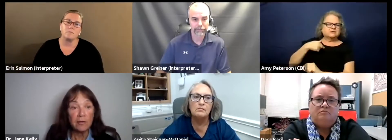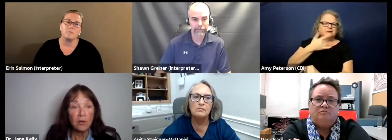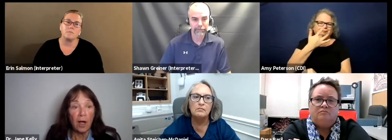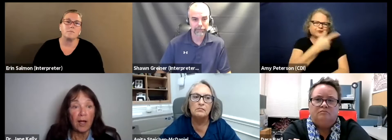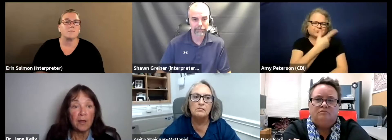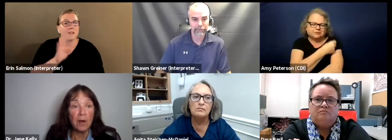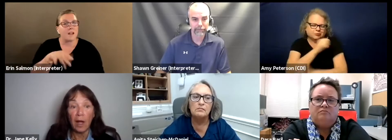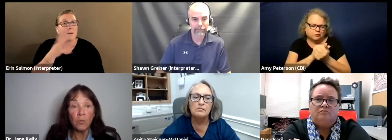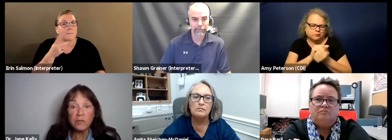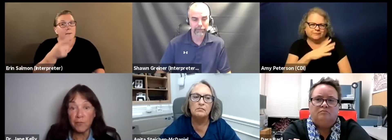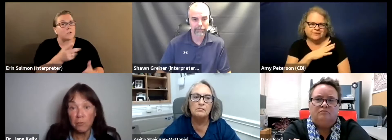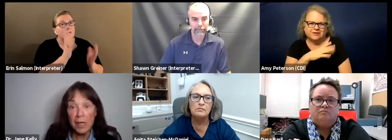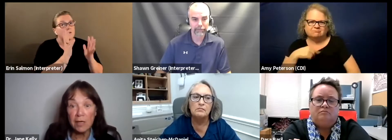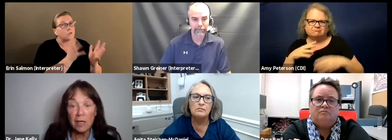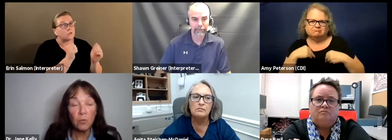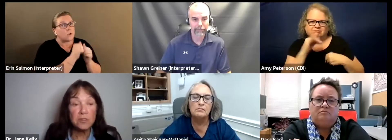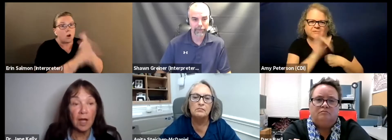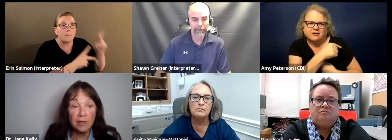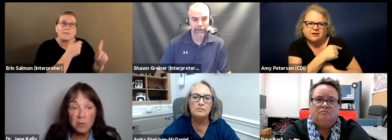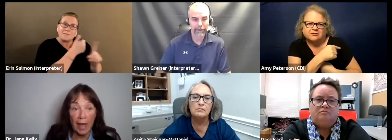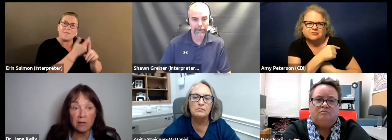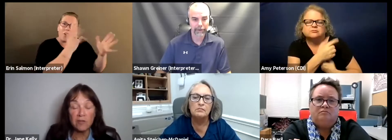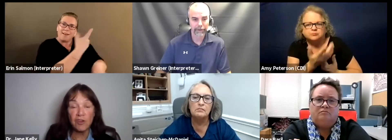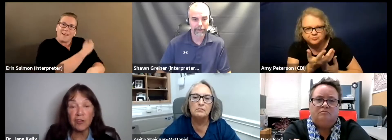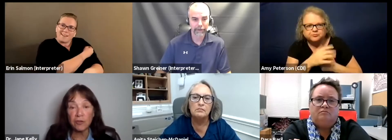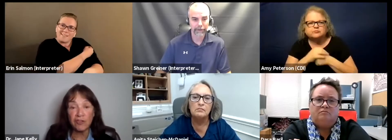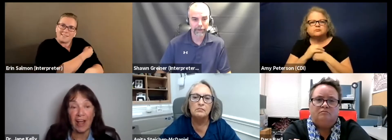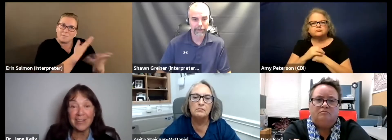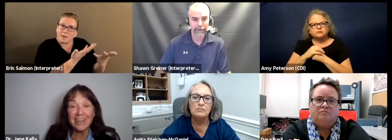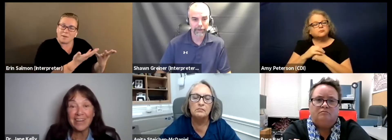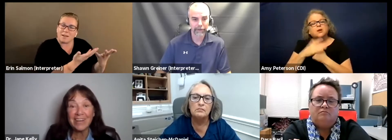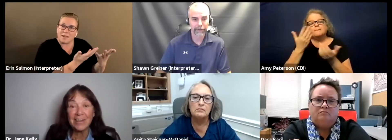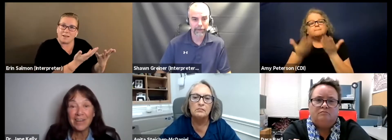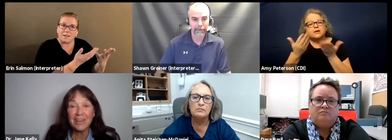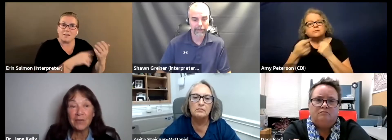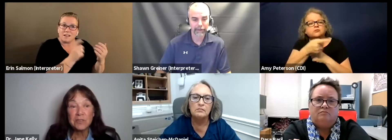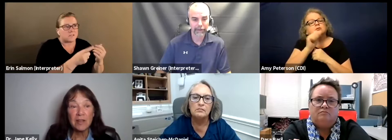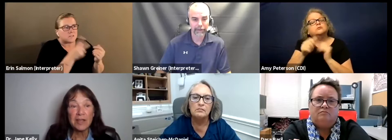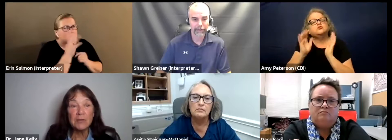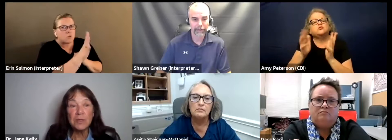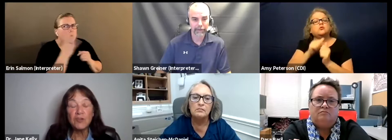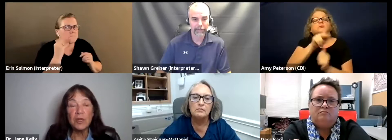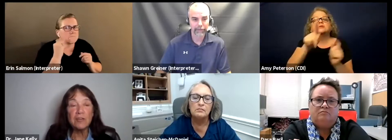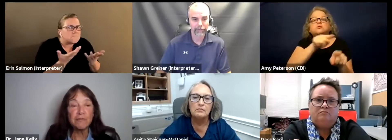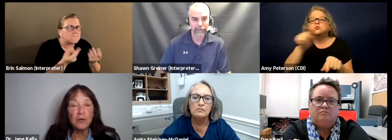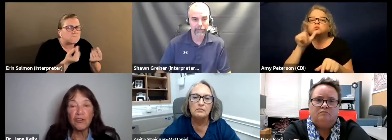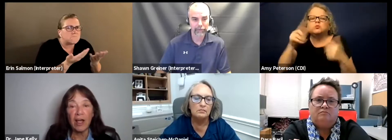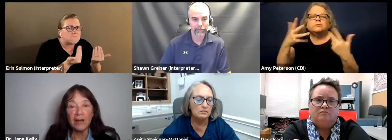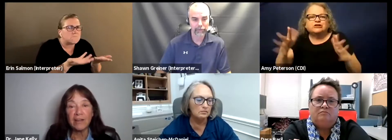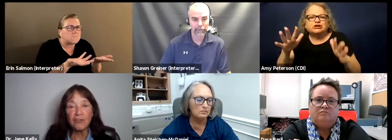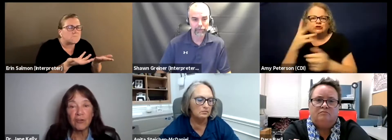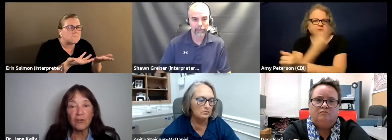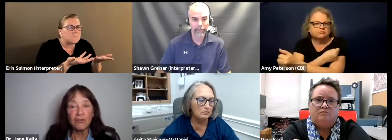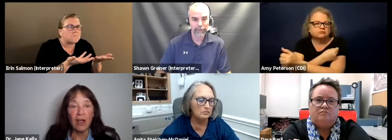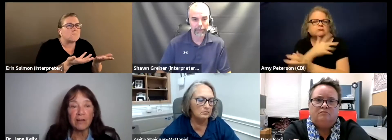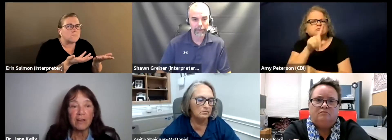story. You know, it was, for me, it was not as bad as the shingles shot. It was like in between the flu shot